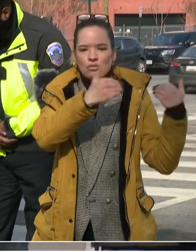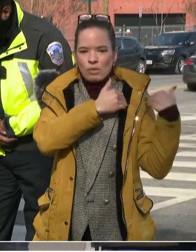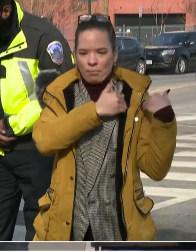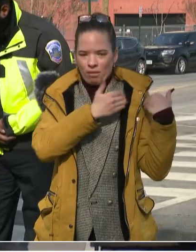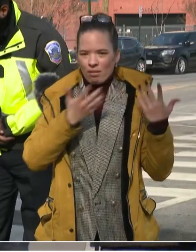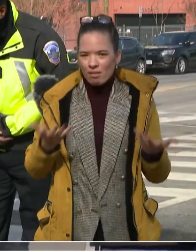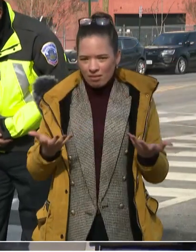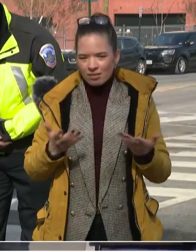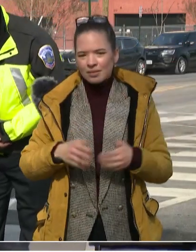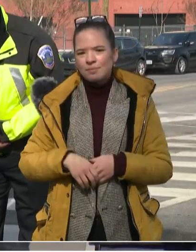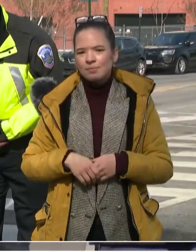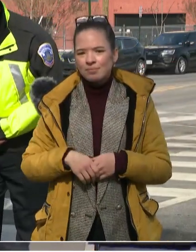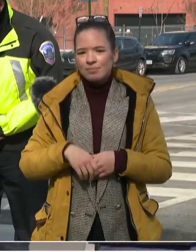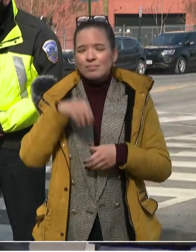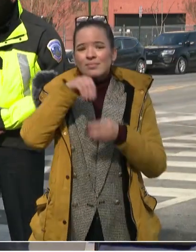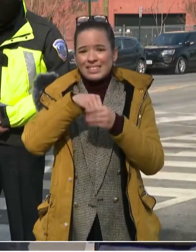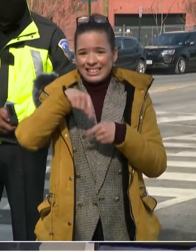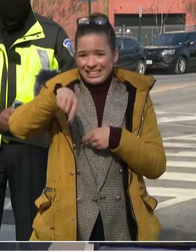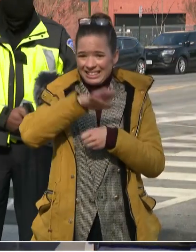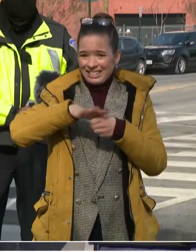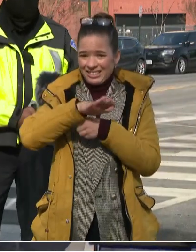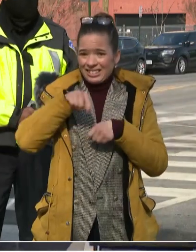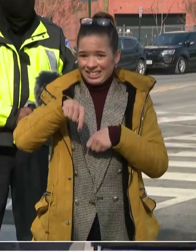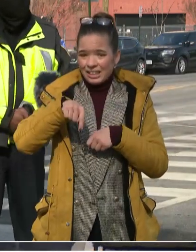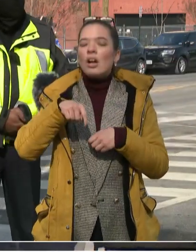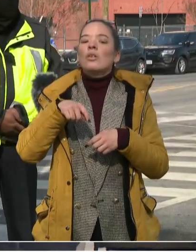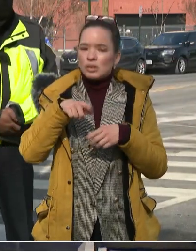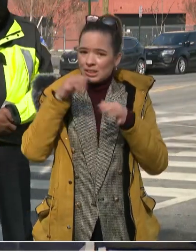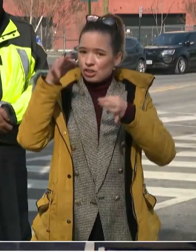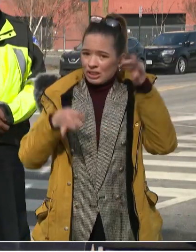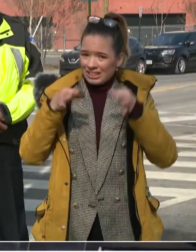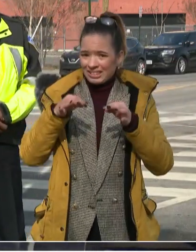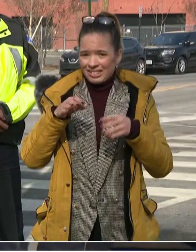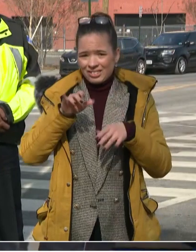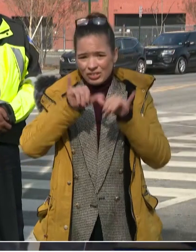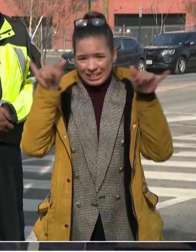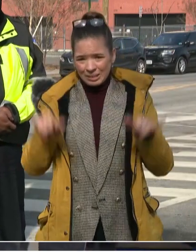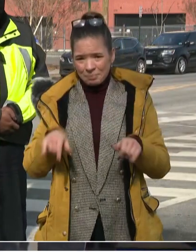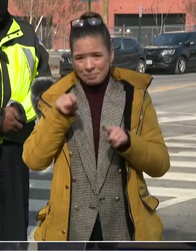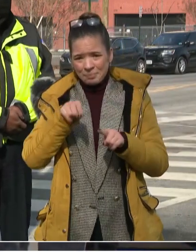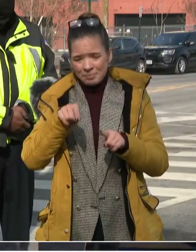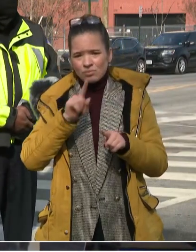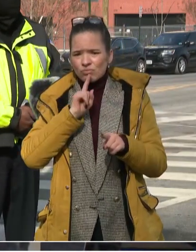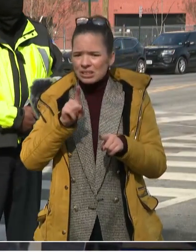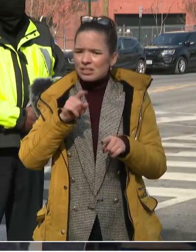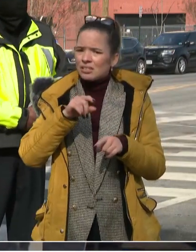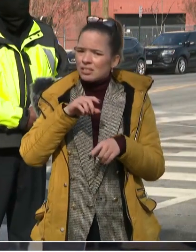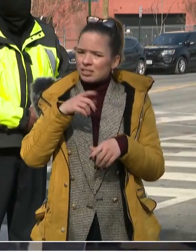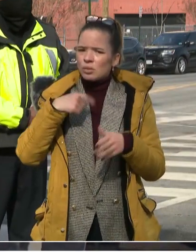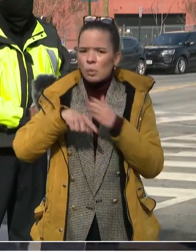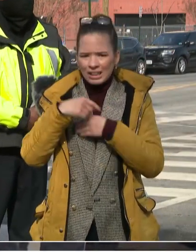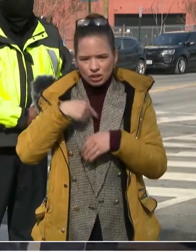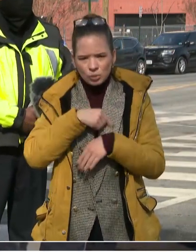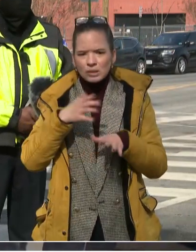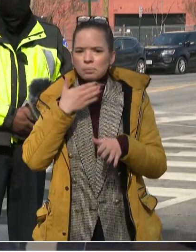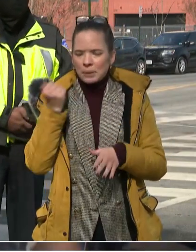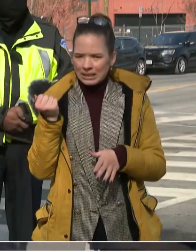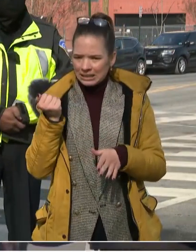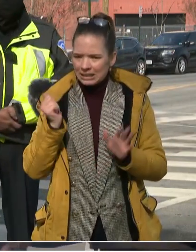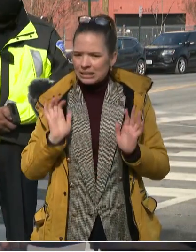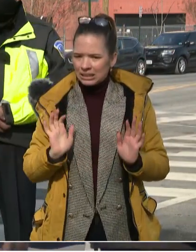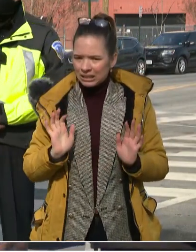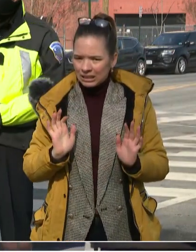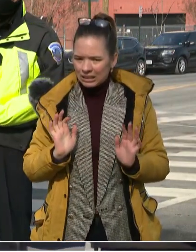criminal justice system, that we go 100% to what we say we do best. And with